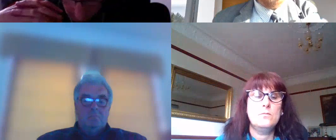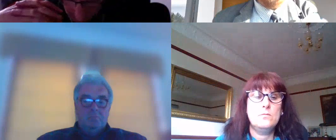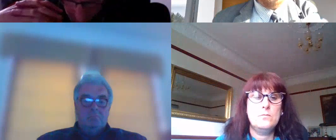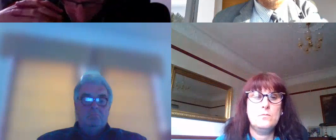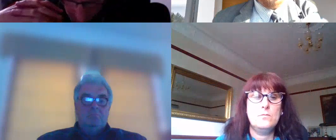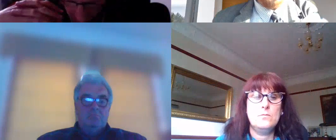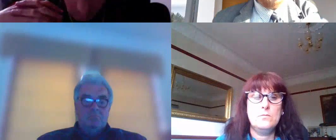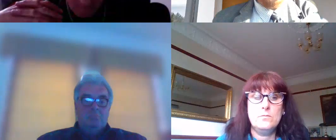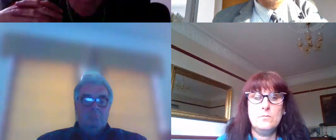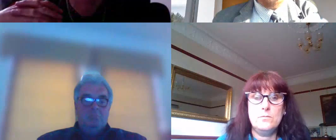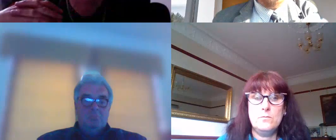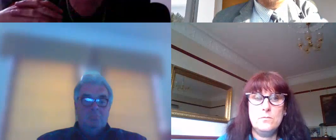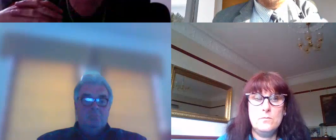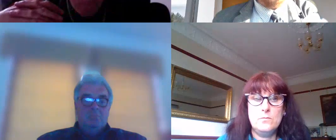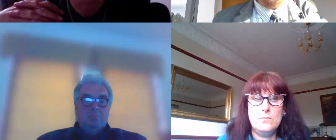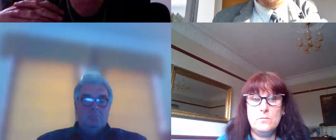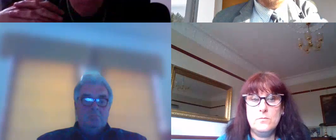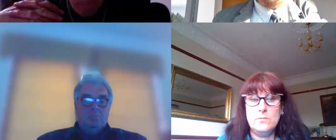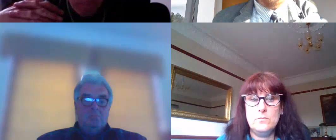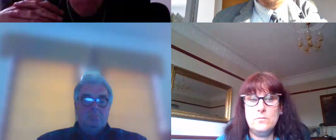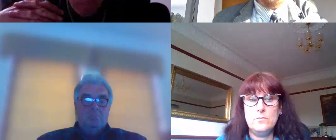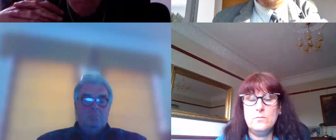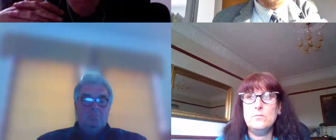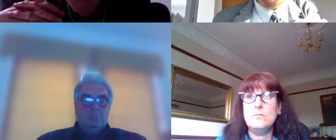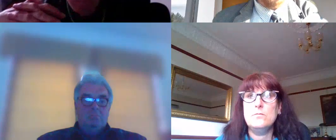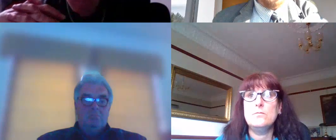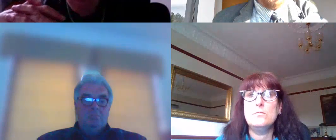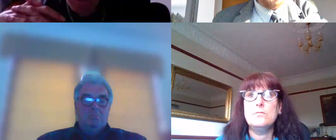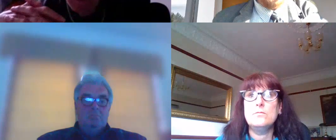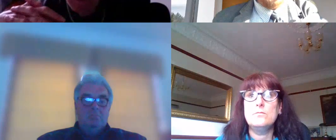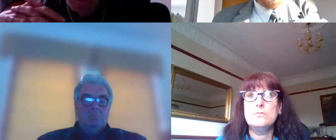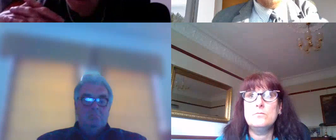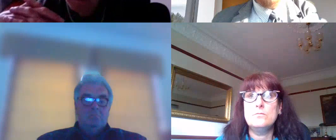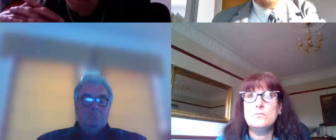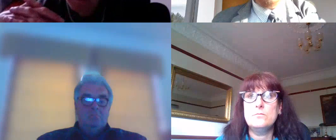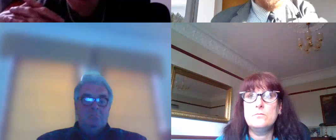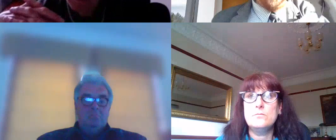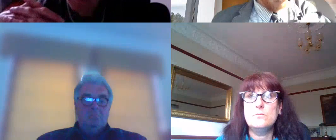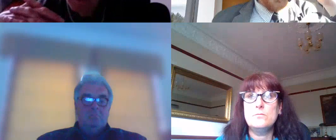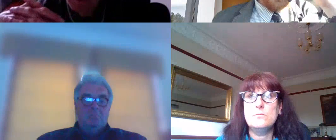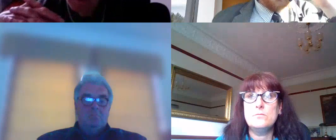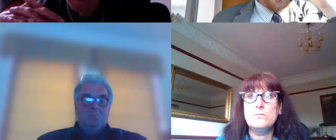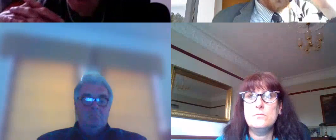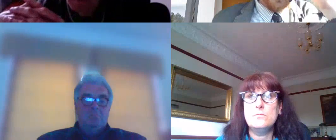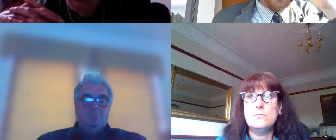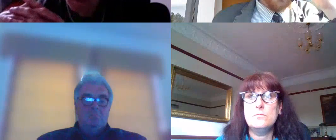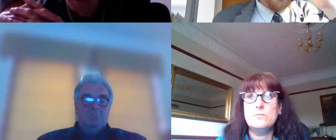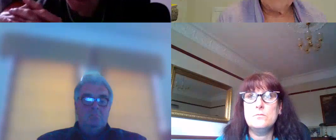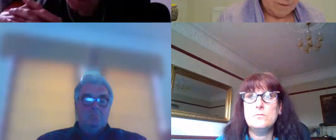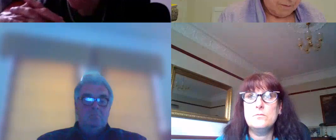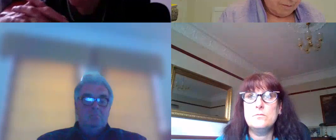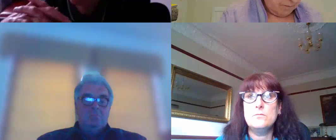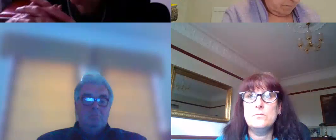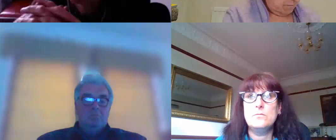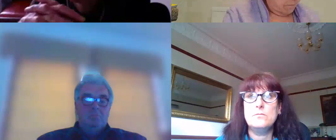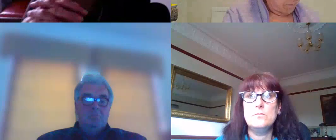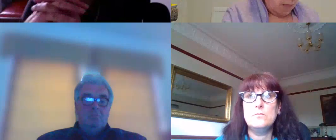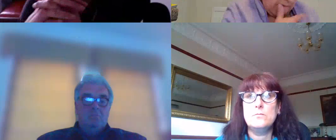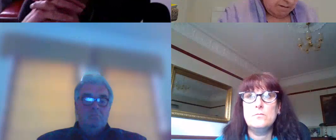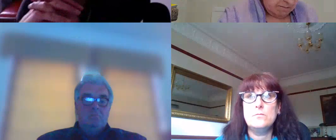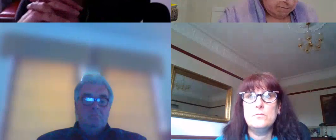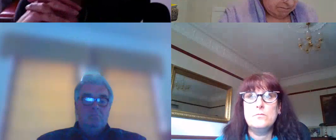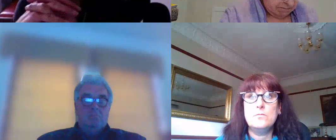Gordon, that should cover the 5 areas. I'll just look for that to be verified. That's correct. If the zones have